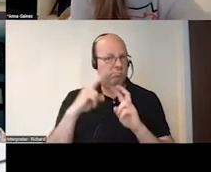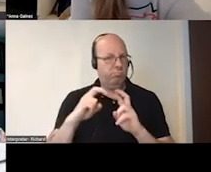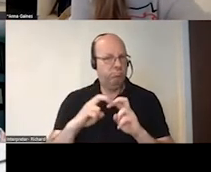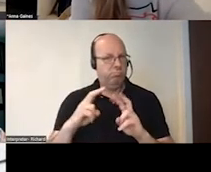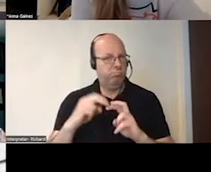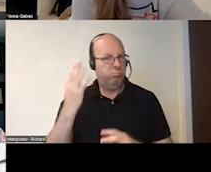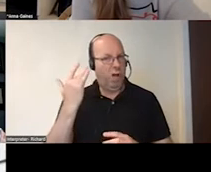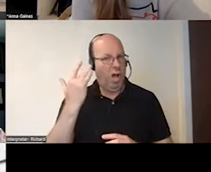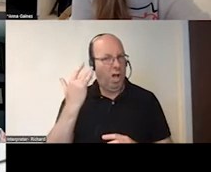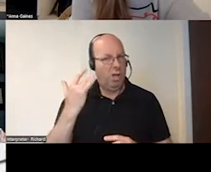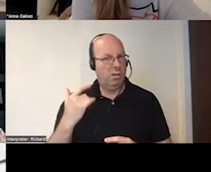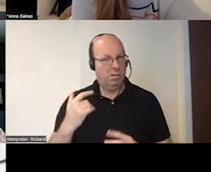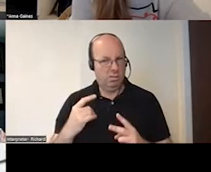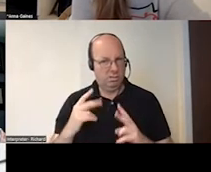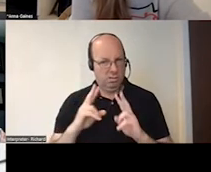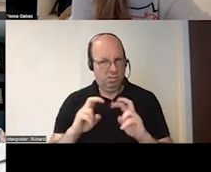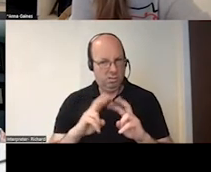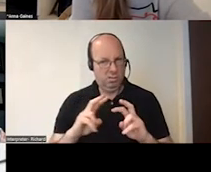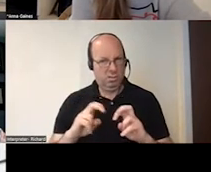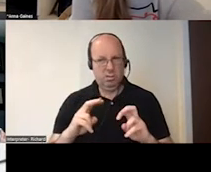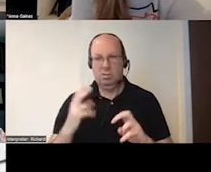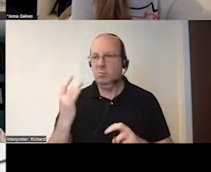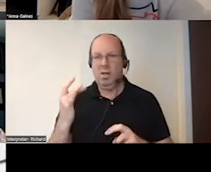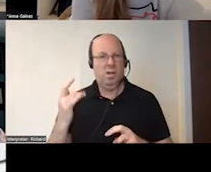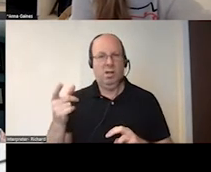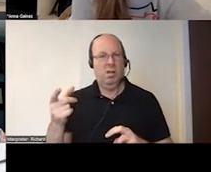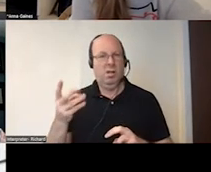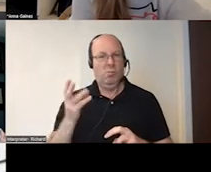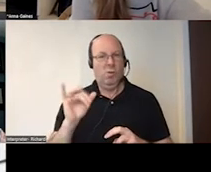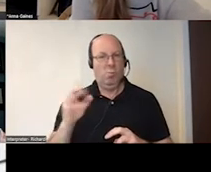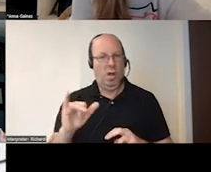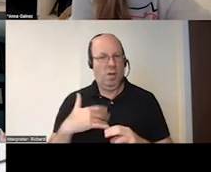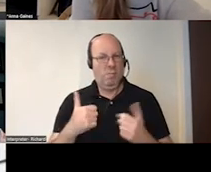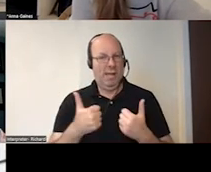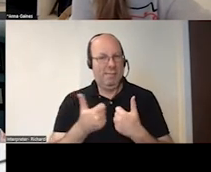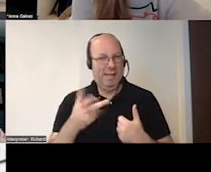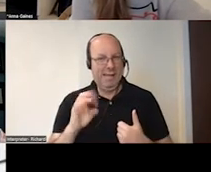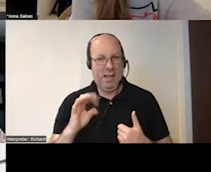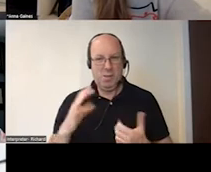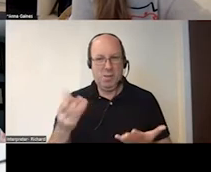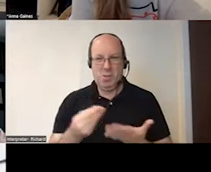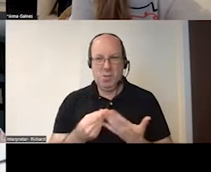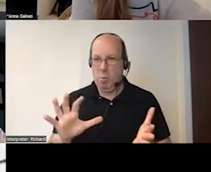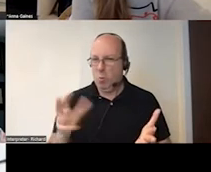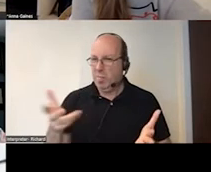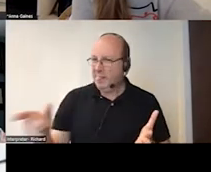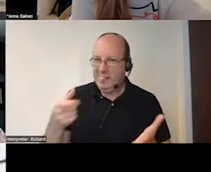target customer, and why do they not want to buy my game? You know, like they're like this, like, you